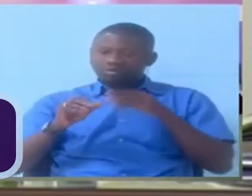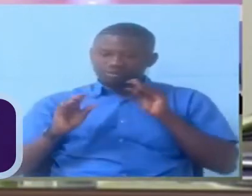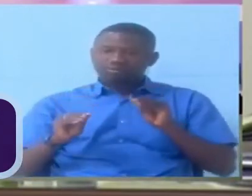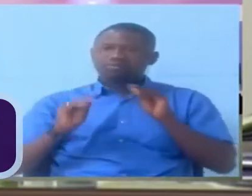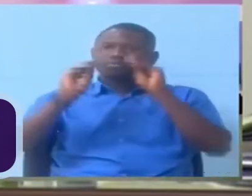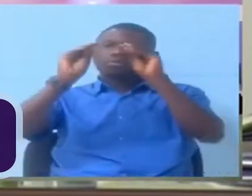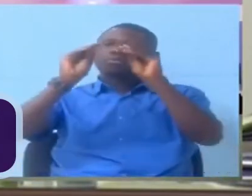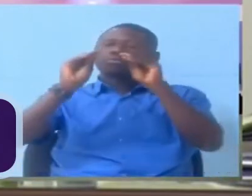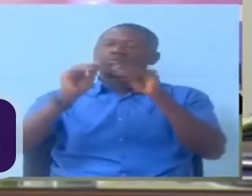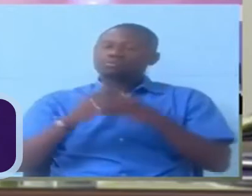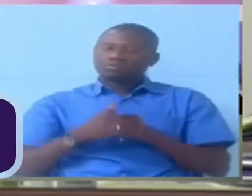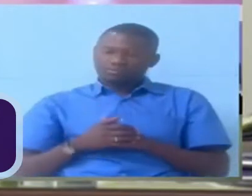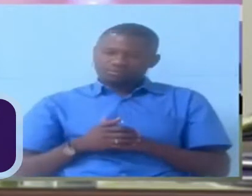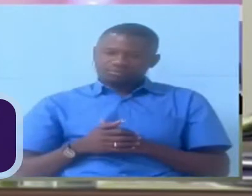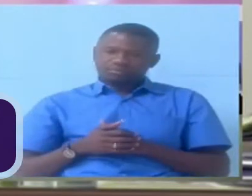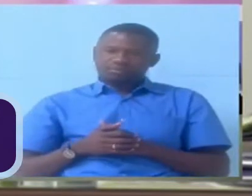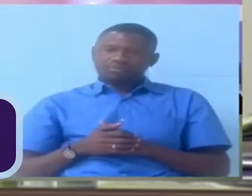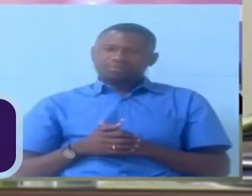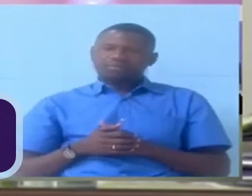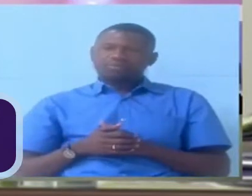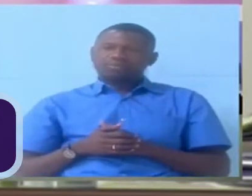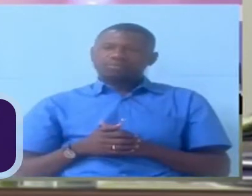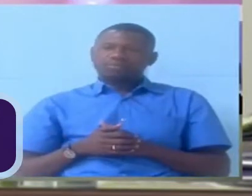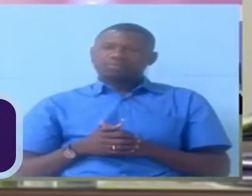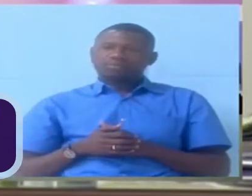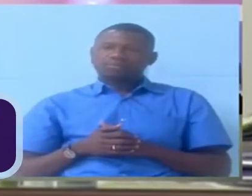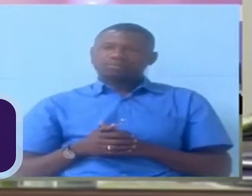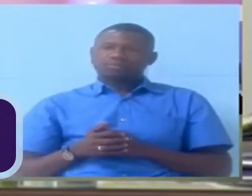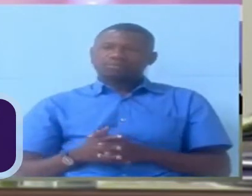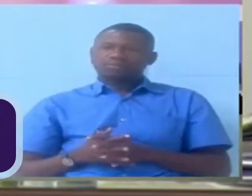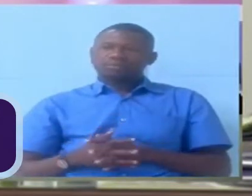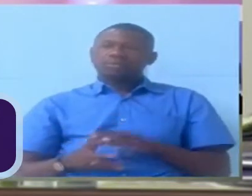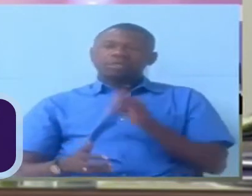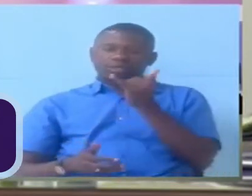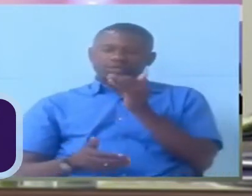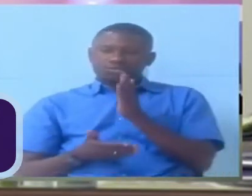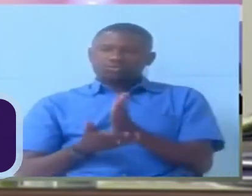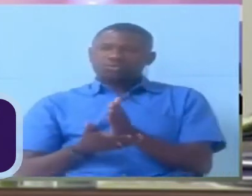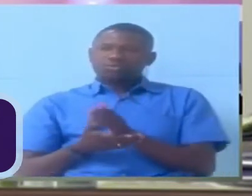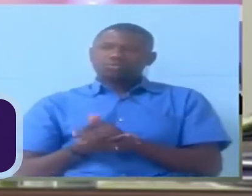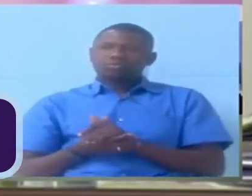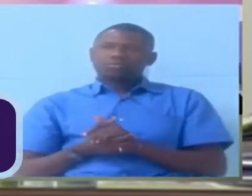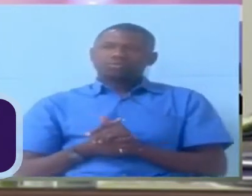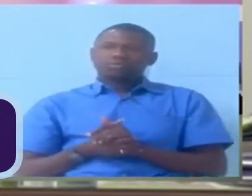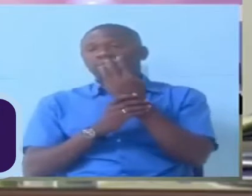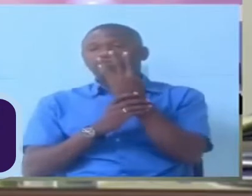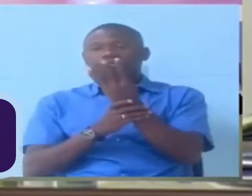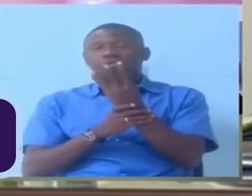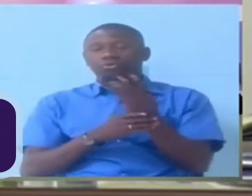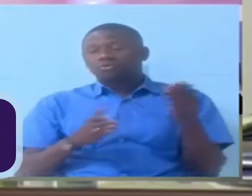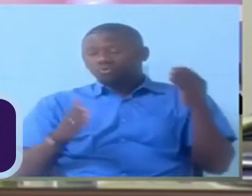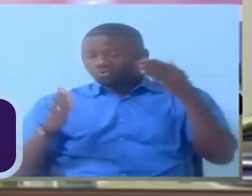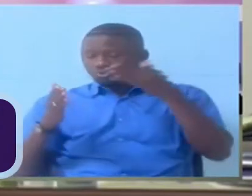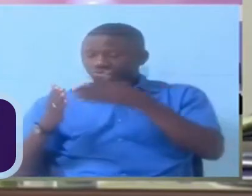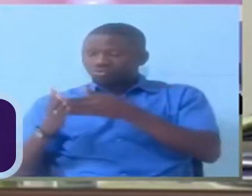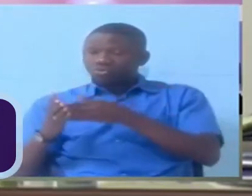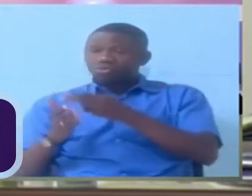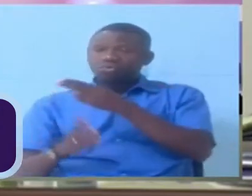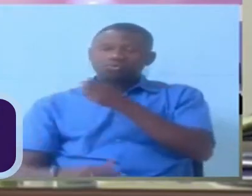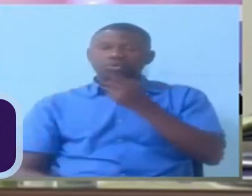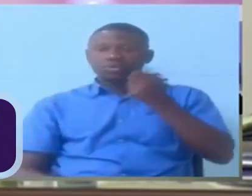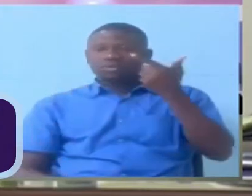biography. Ite fon yale inana tata East Timor kara sabatin dola bra aflenti fon ima bulela diamol kon kabiba